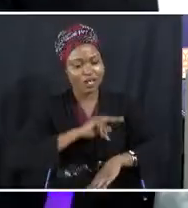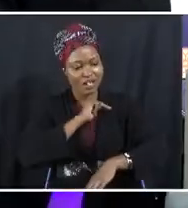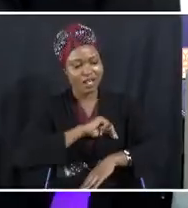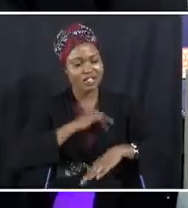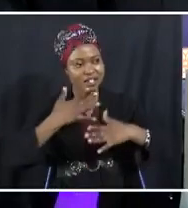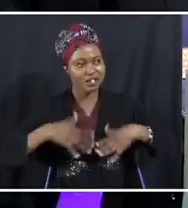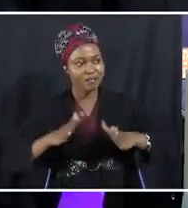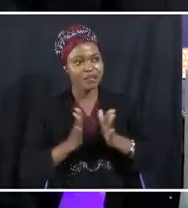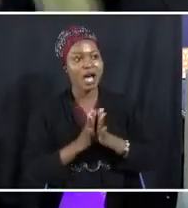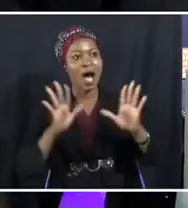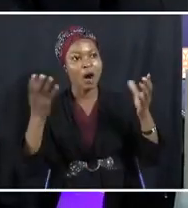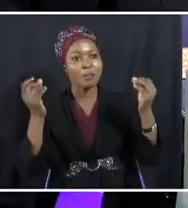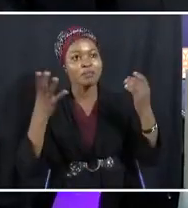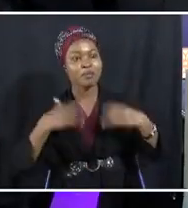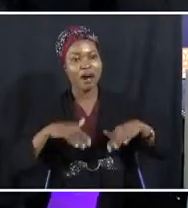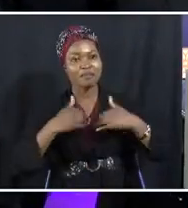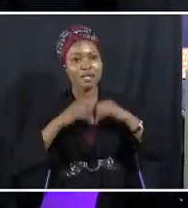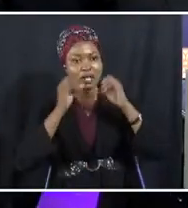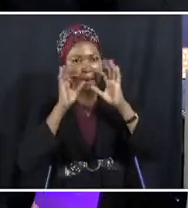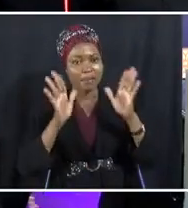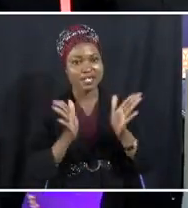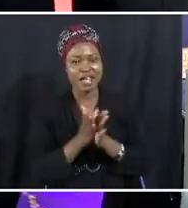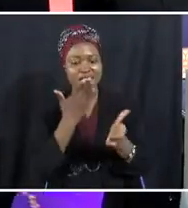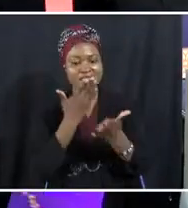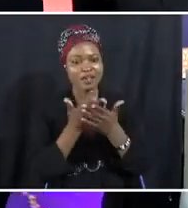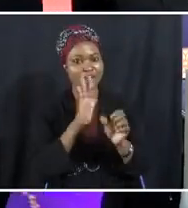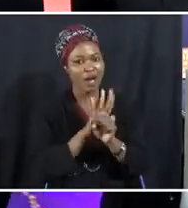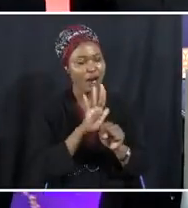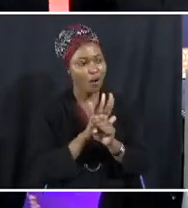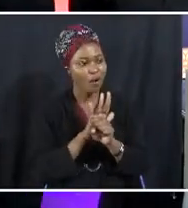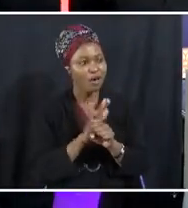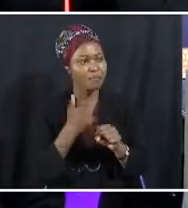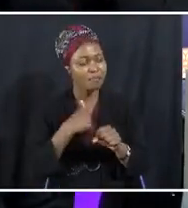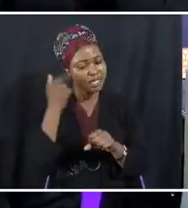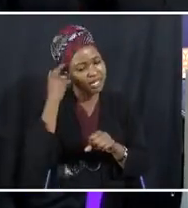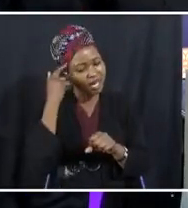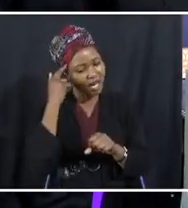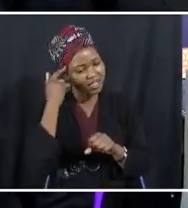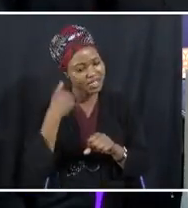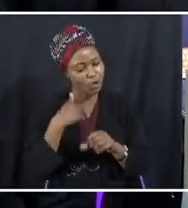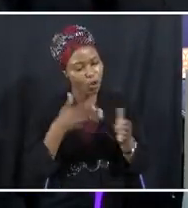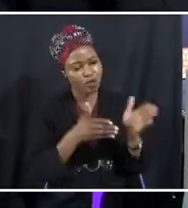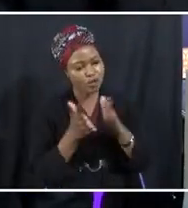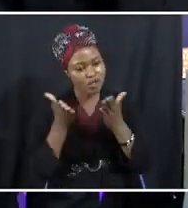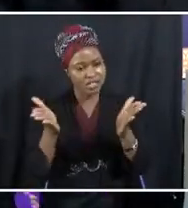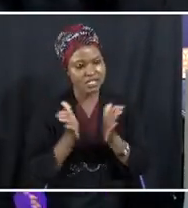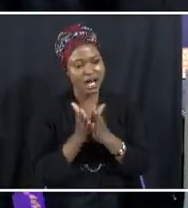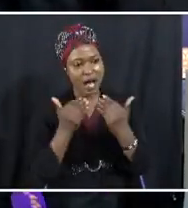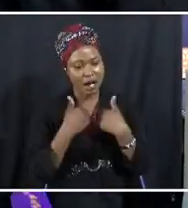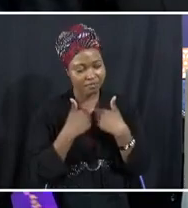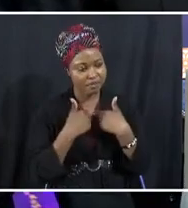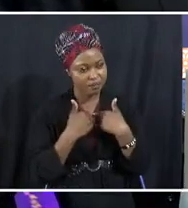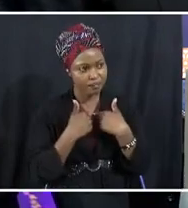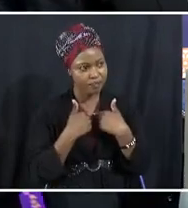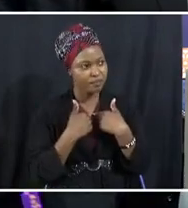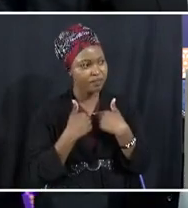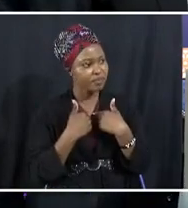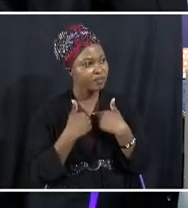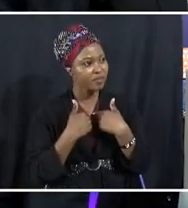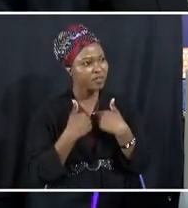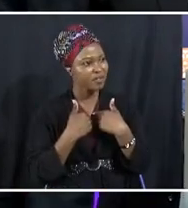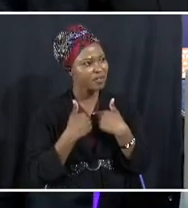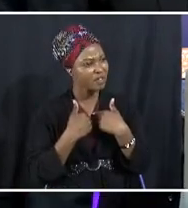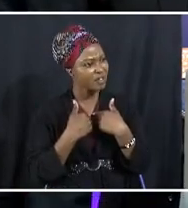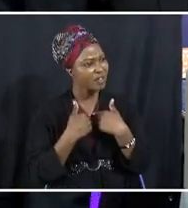How many have been blessed? Thank you so much. I think this has been a wonderful session. I think we've been treated